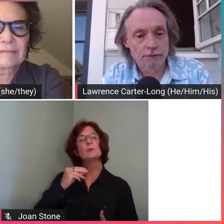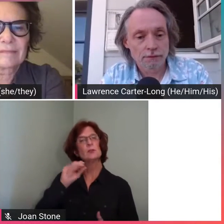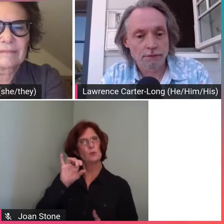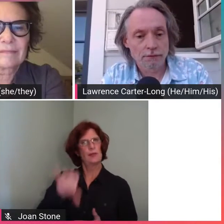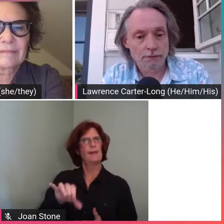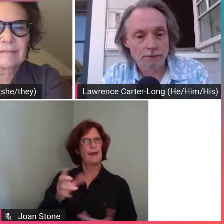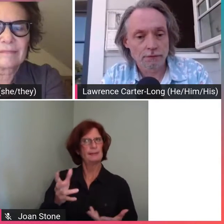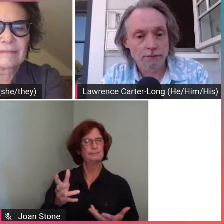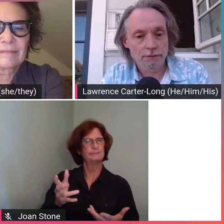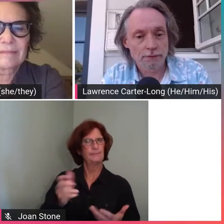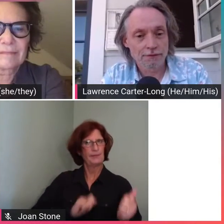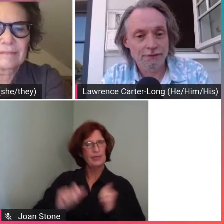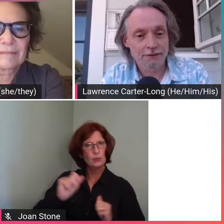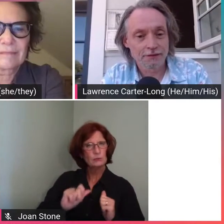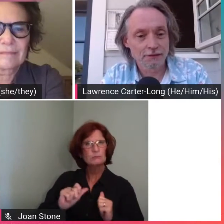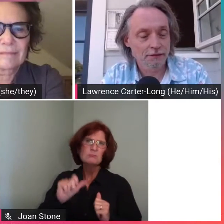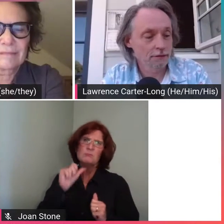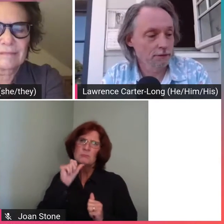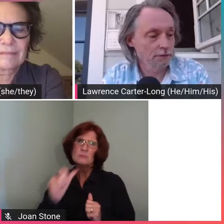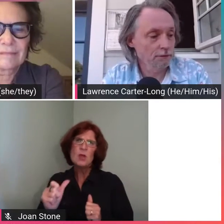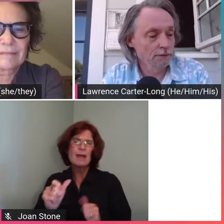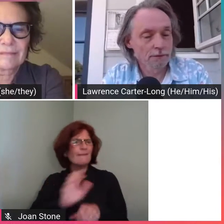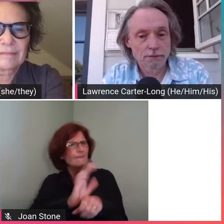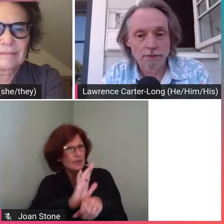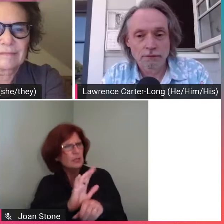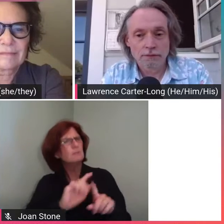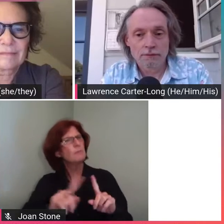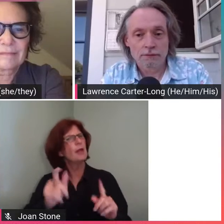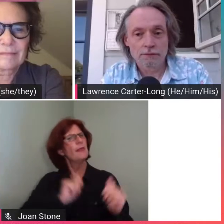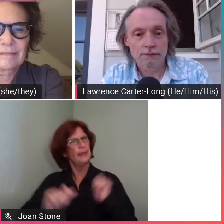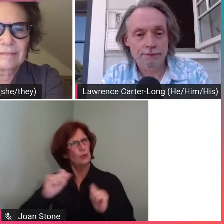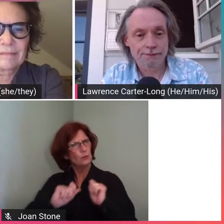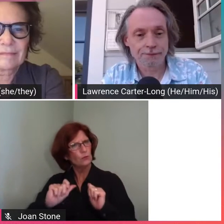the theater, not as much in film, but